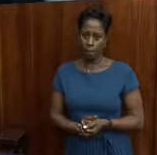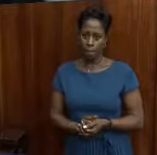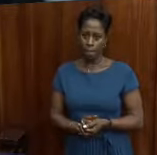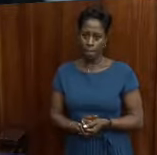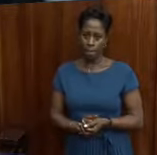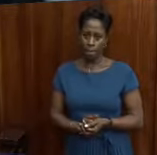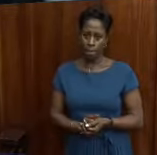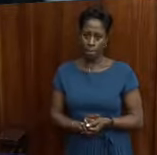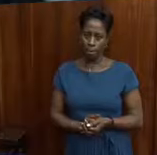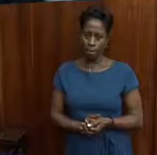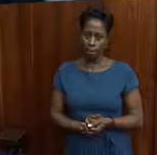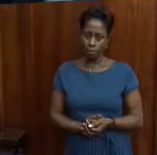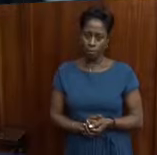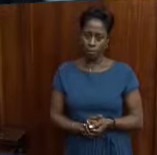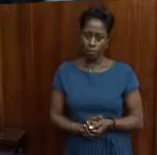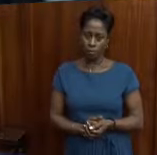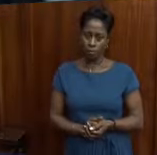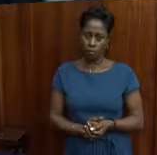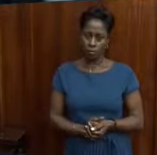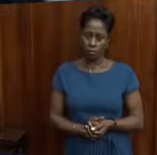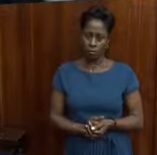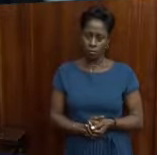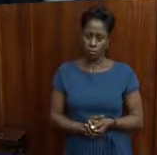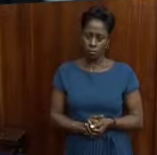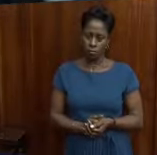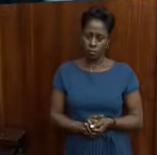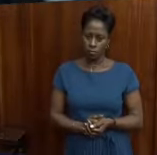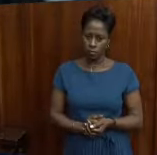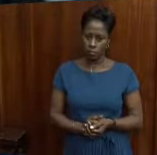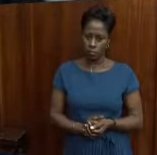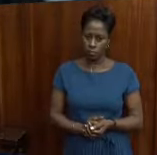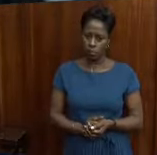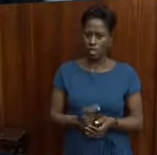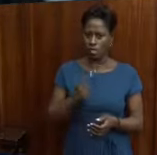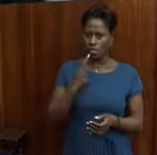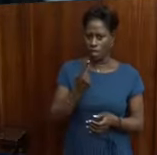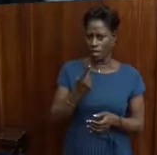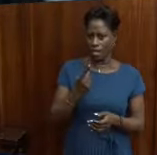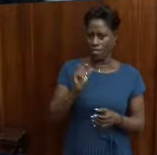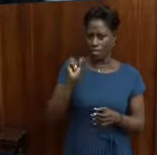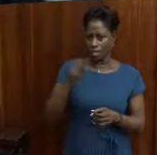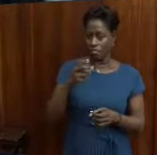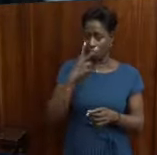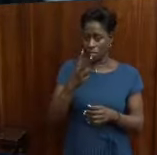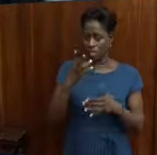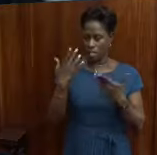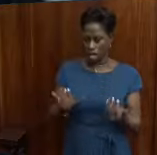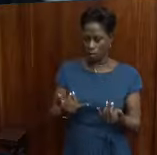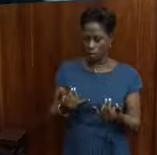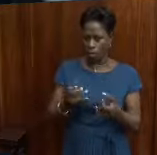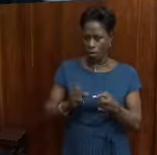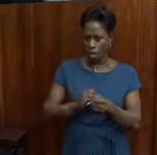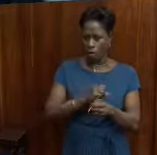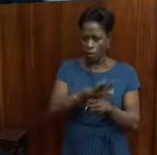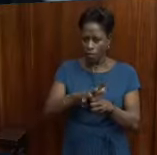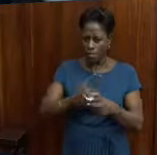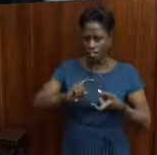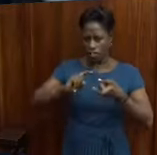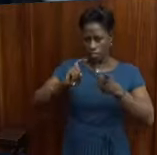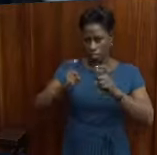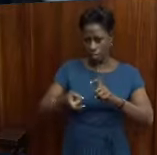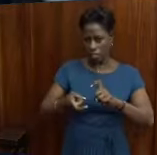global economy, exhibiting signs in 2021 of a steady path towards recovery amidst the persistent adverse effects